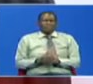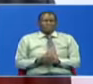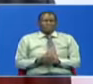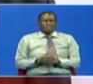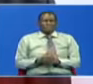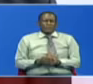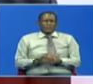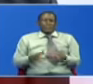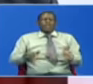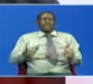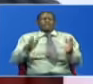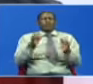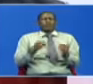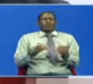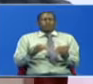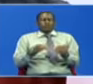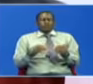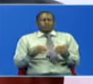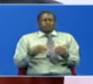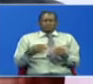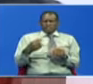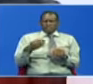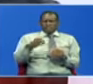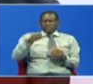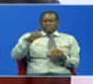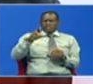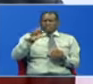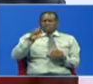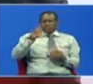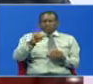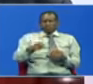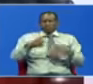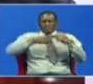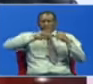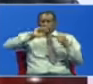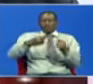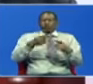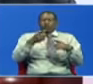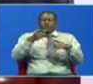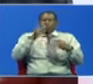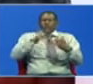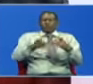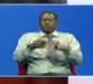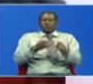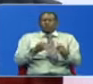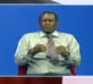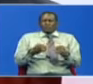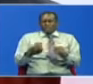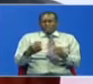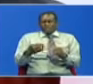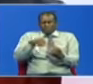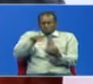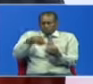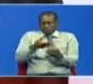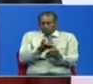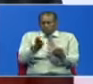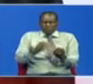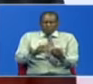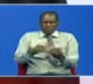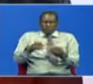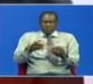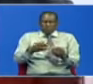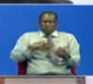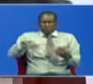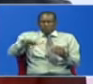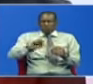In terms of the proportion of the 6,000, what came from the backlog, we had a backlog of just